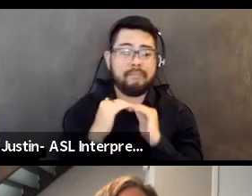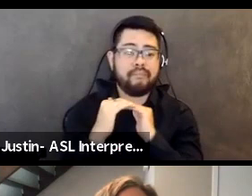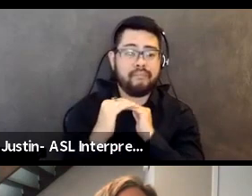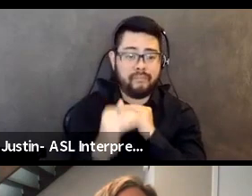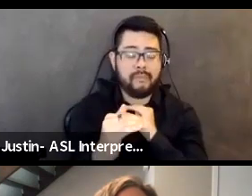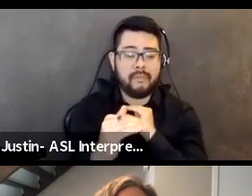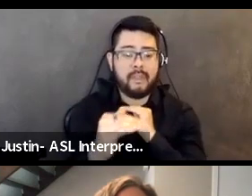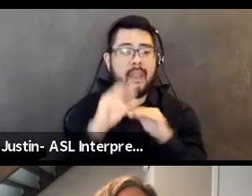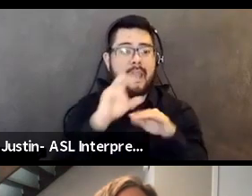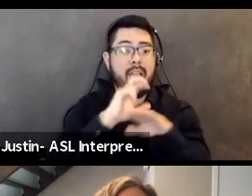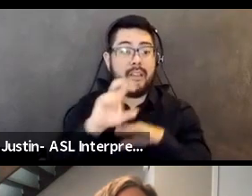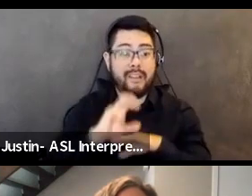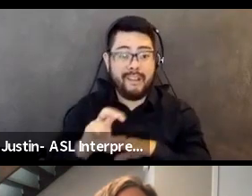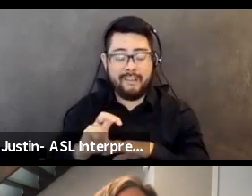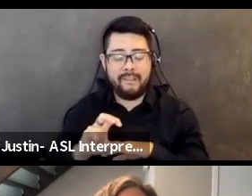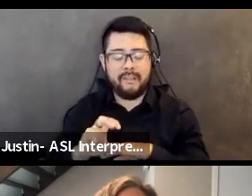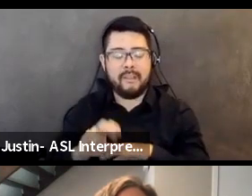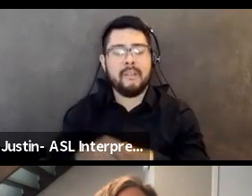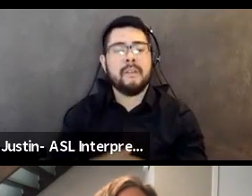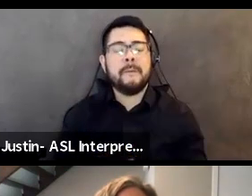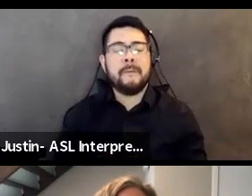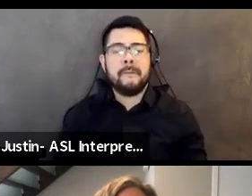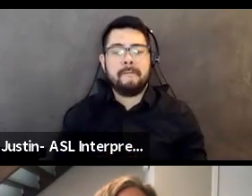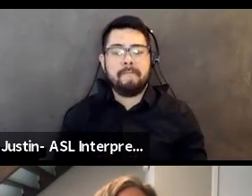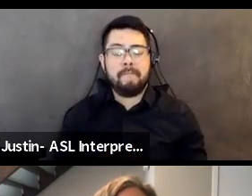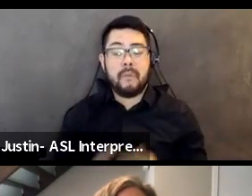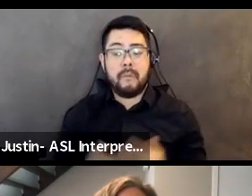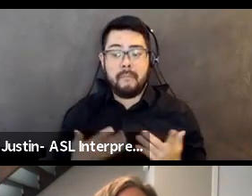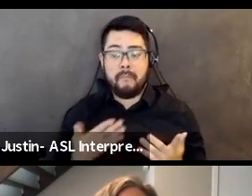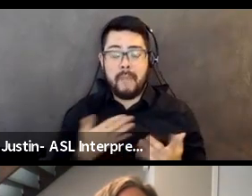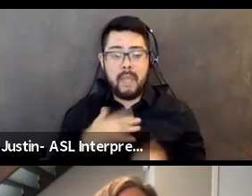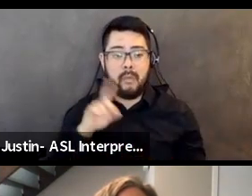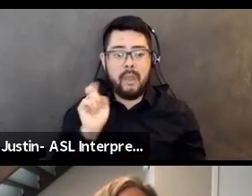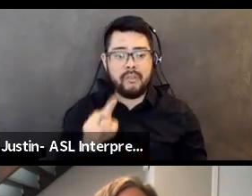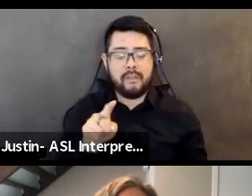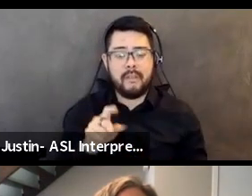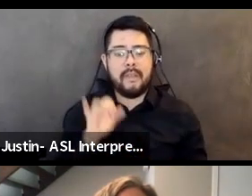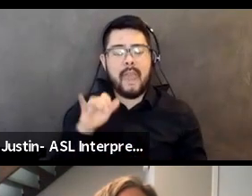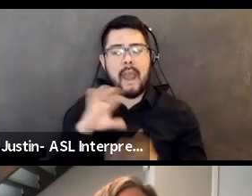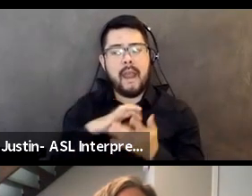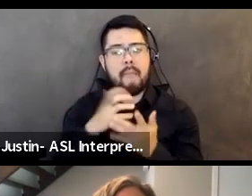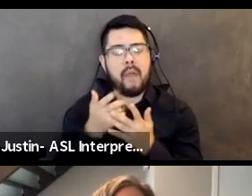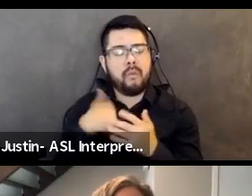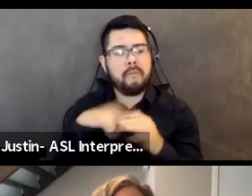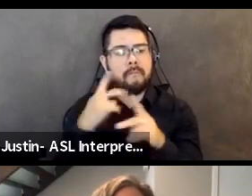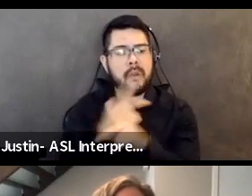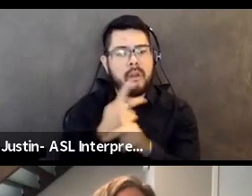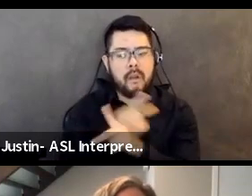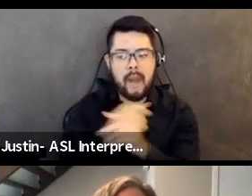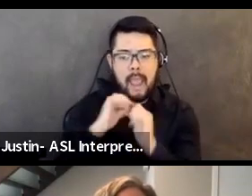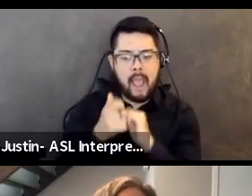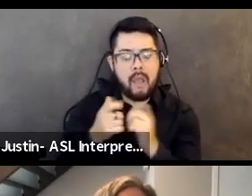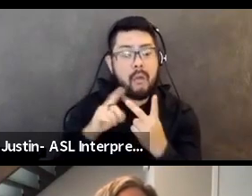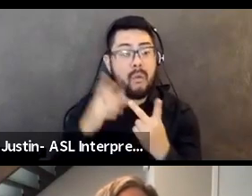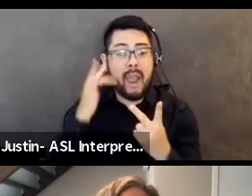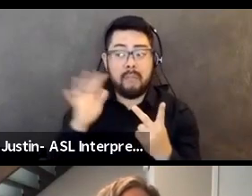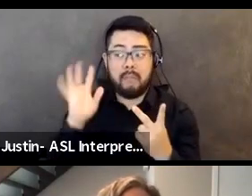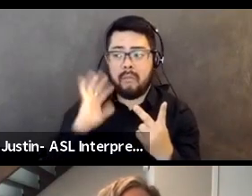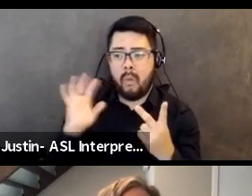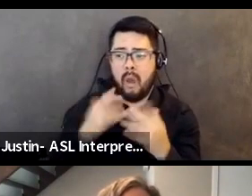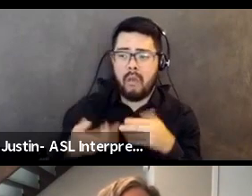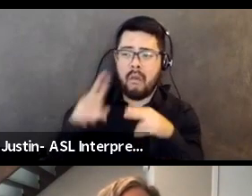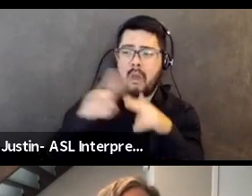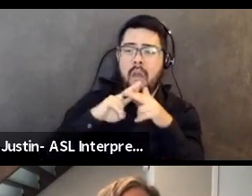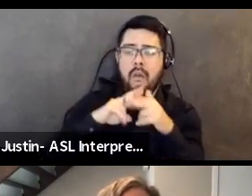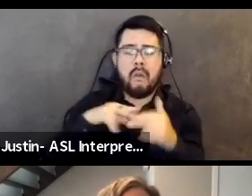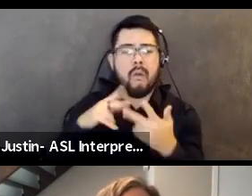allocation um so i guess the question is how did we figure out the amount why did it vary so much before why is it not anticipated to vary